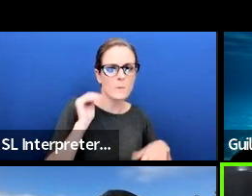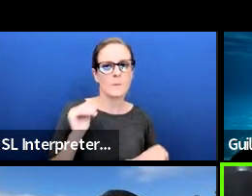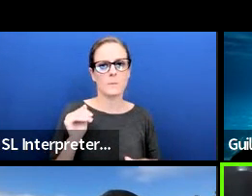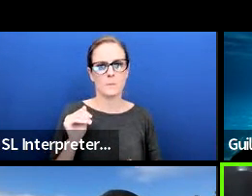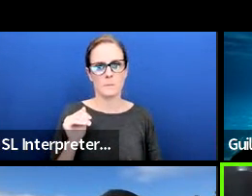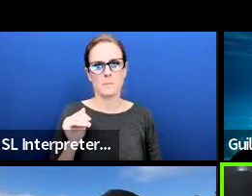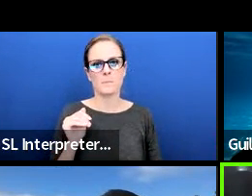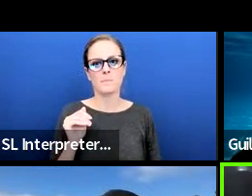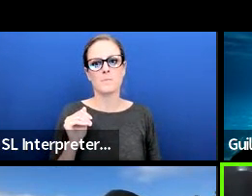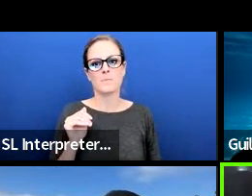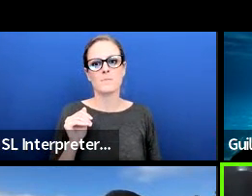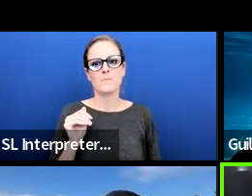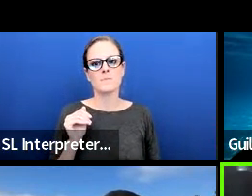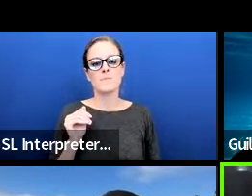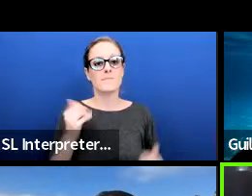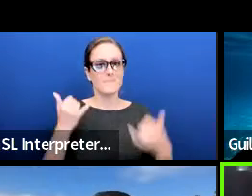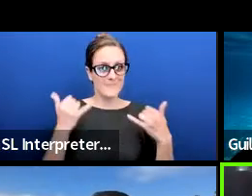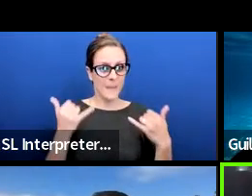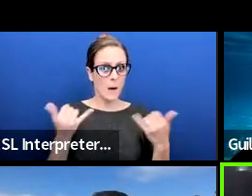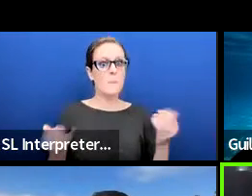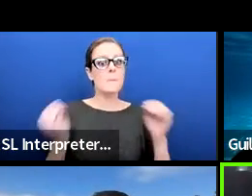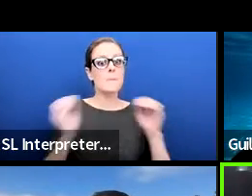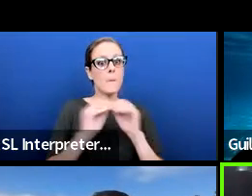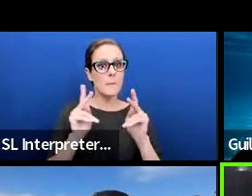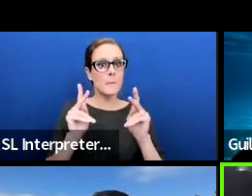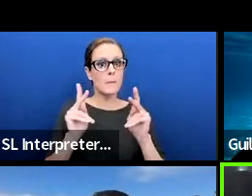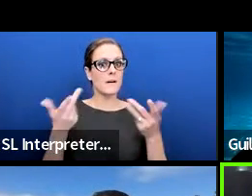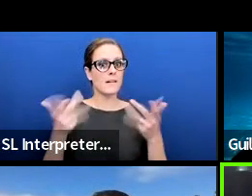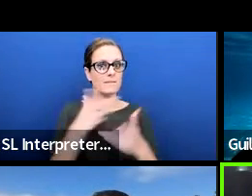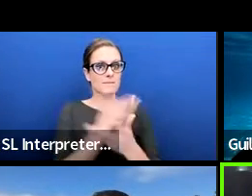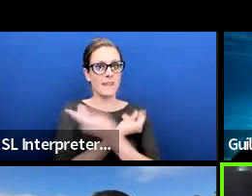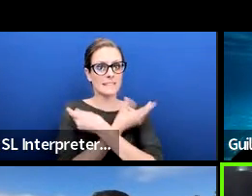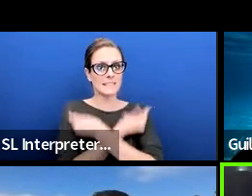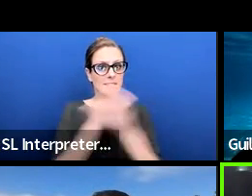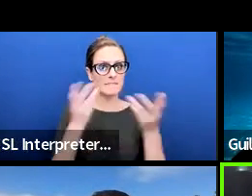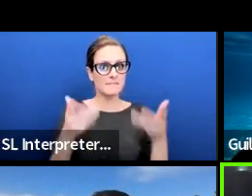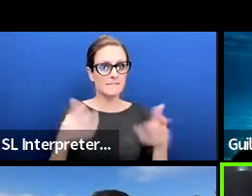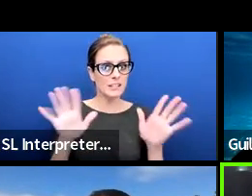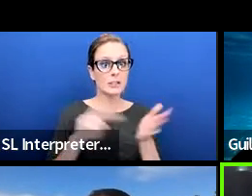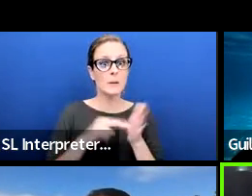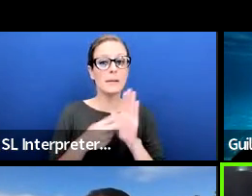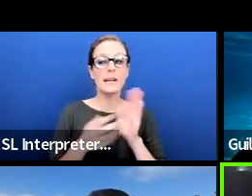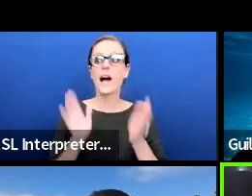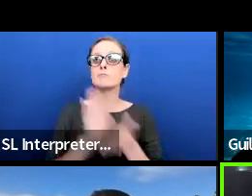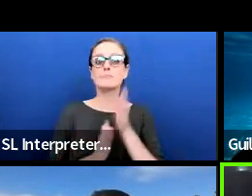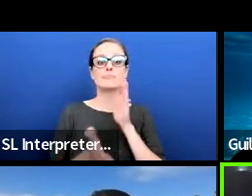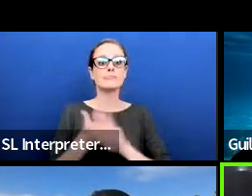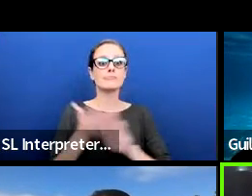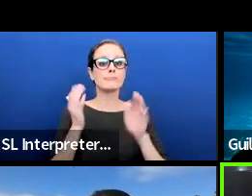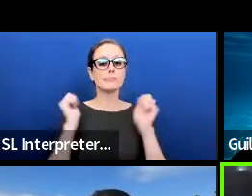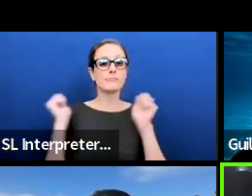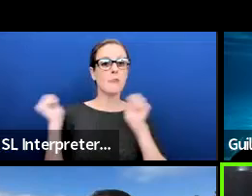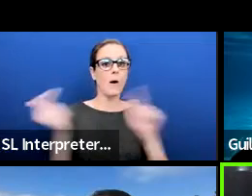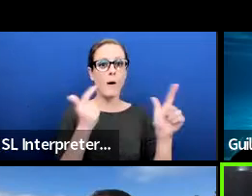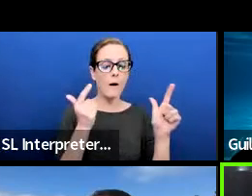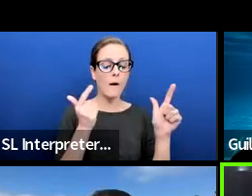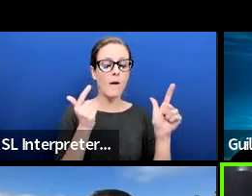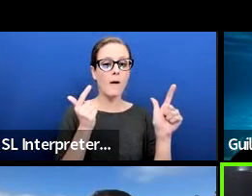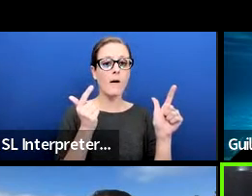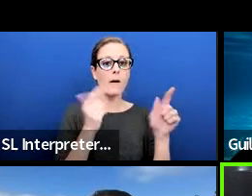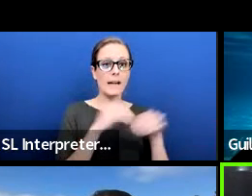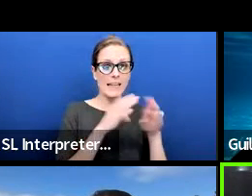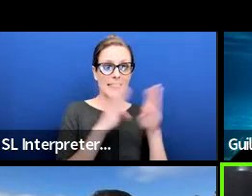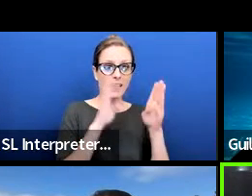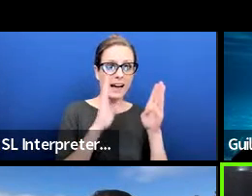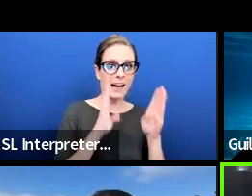with, you know, folks being better vaccinated and things like that, so that they shouldn't just kind of throw their hands up and assume that everyone in the house has to get it. So I think